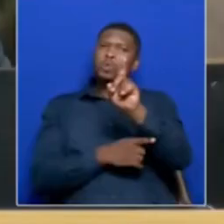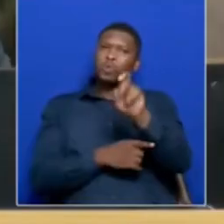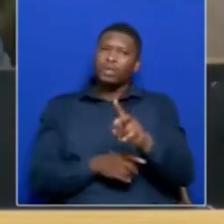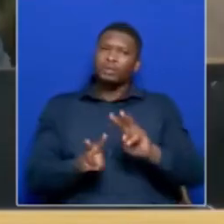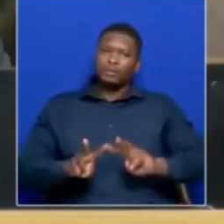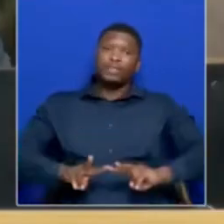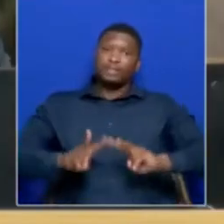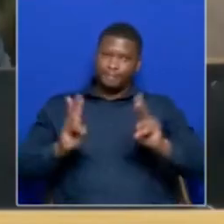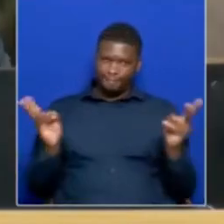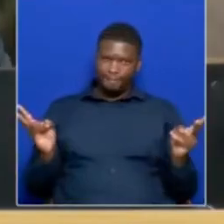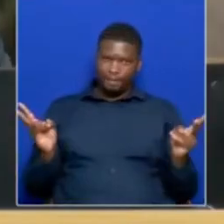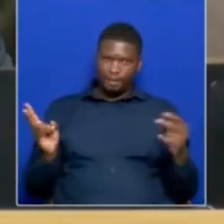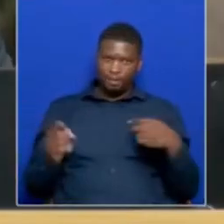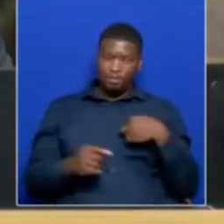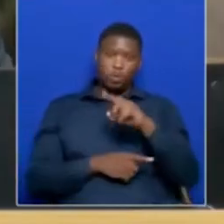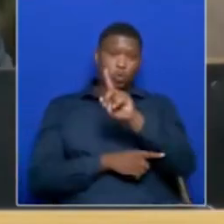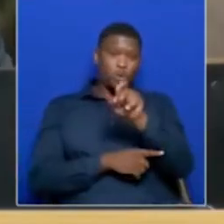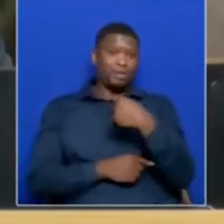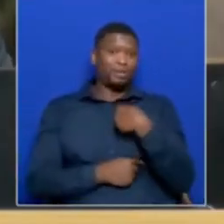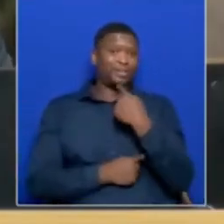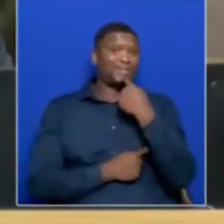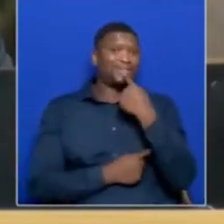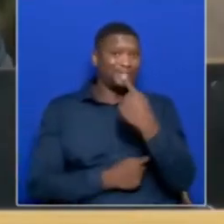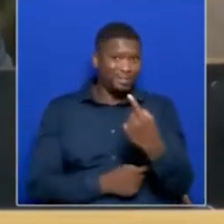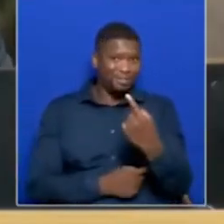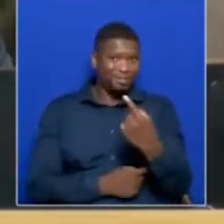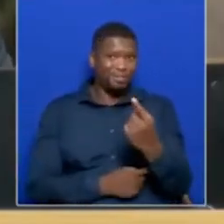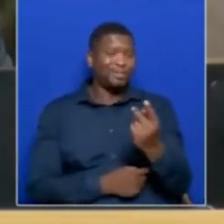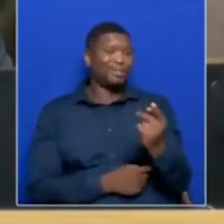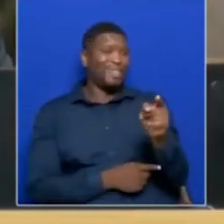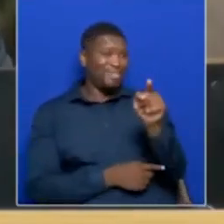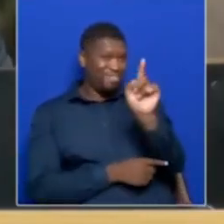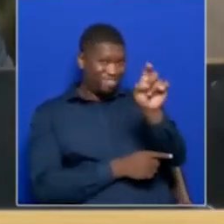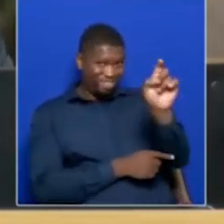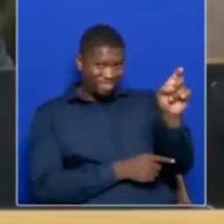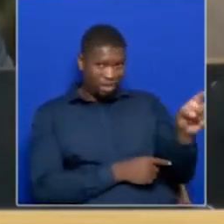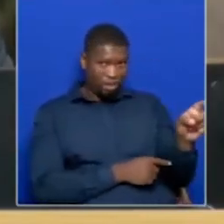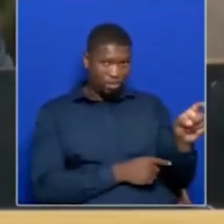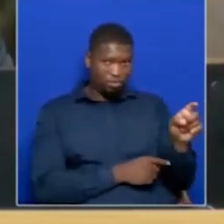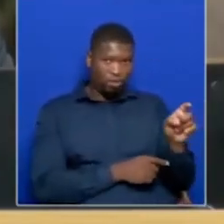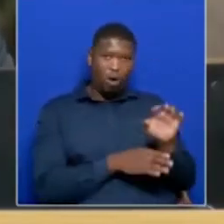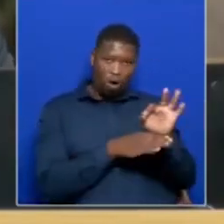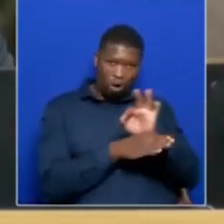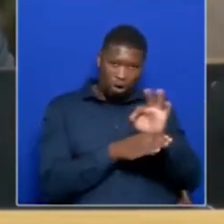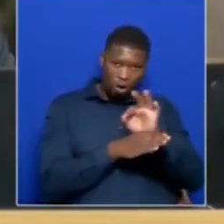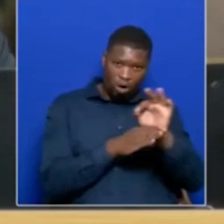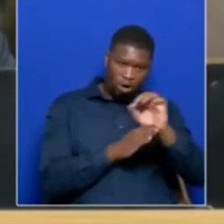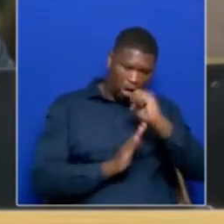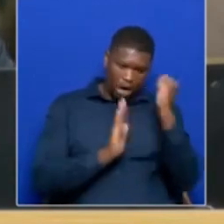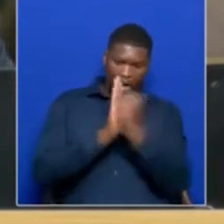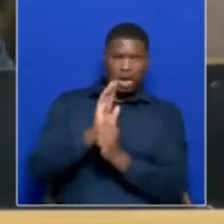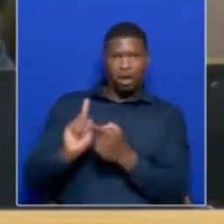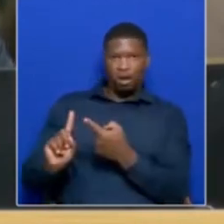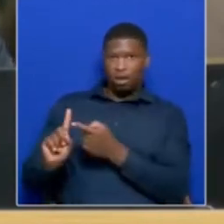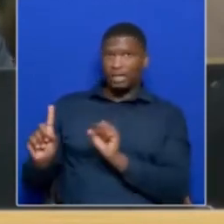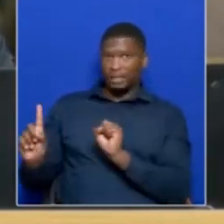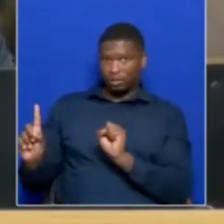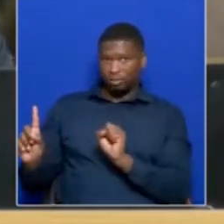is, when those that were going to kill Mr. Magaga told you about the